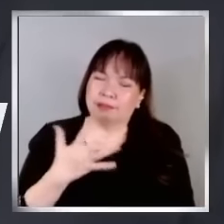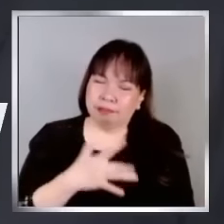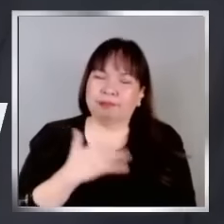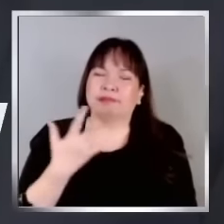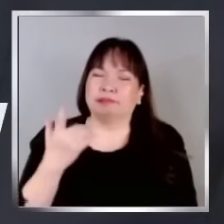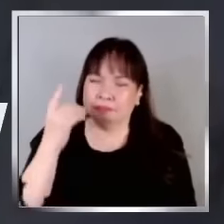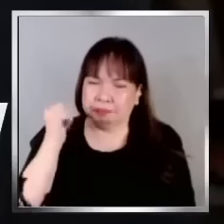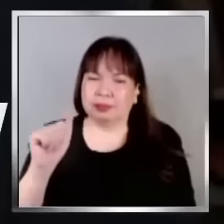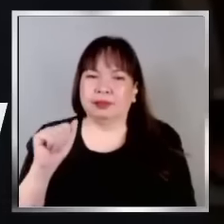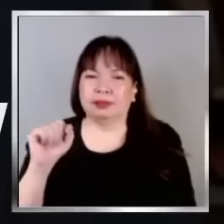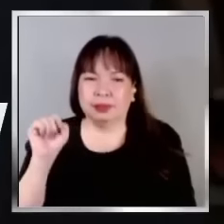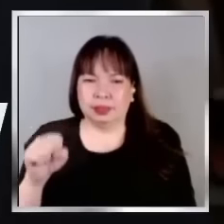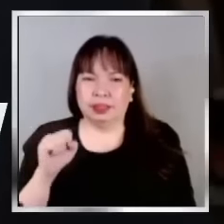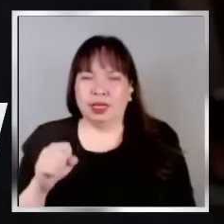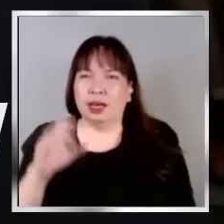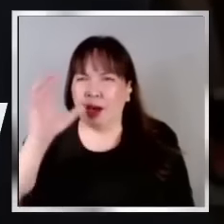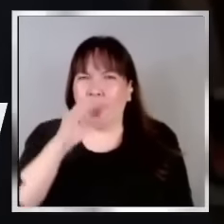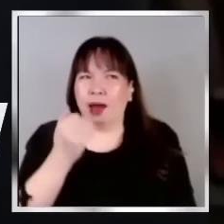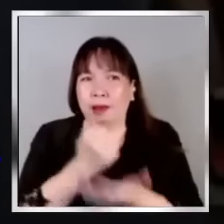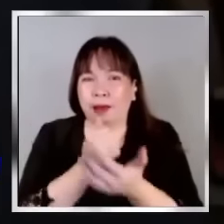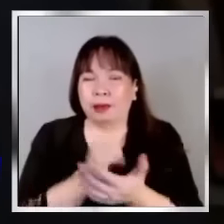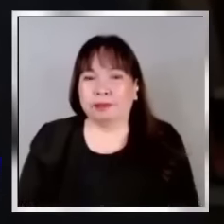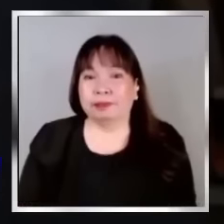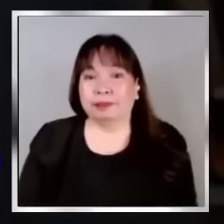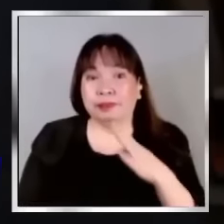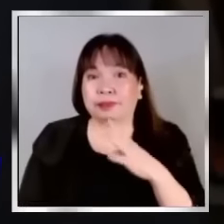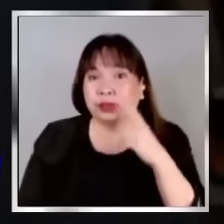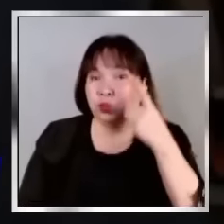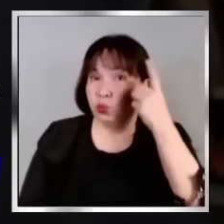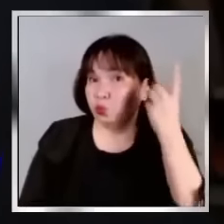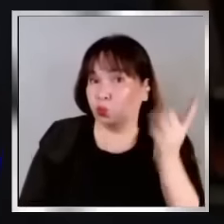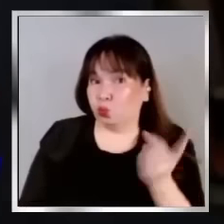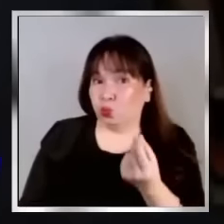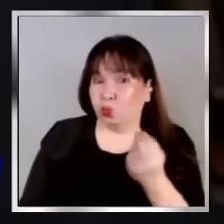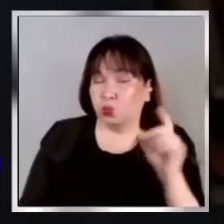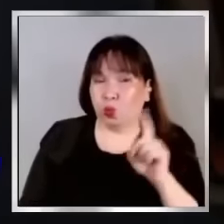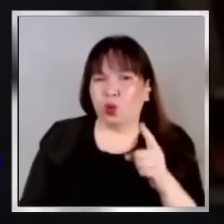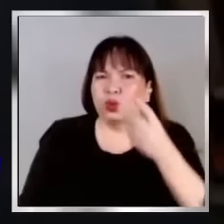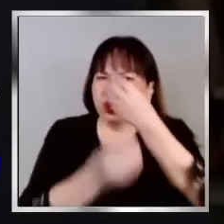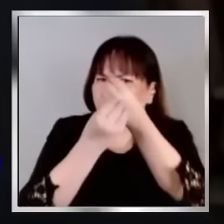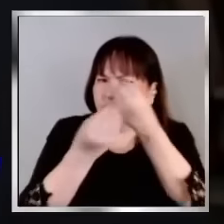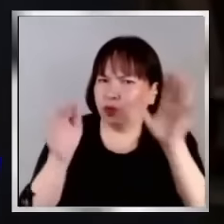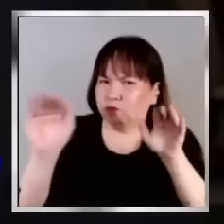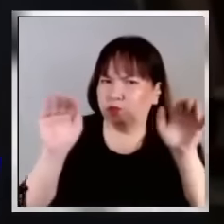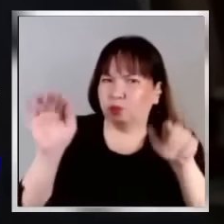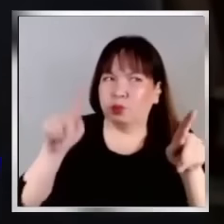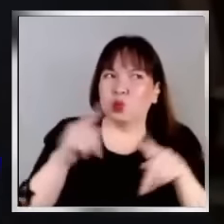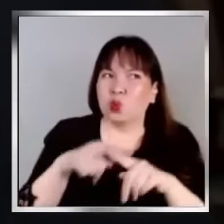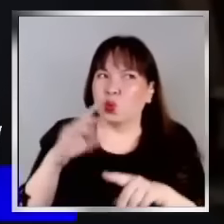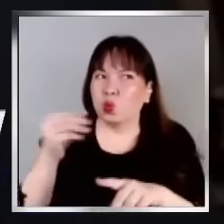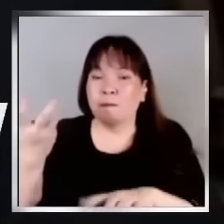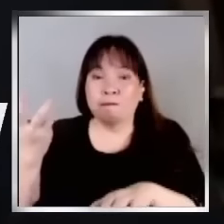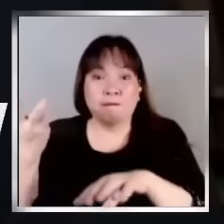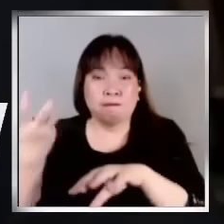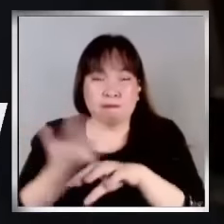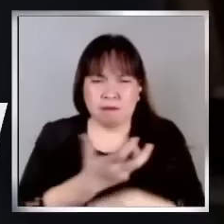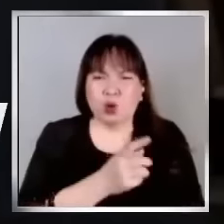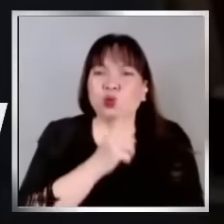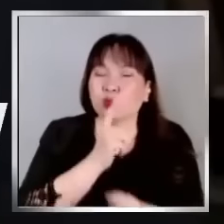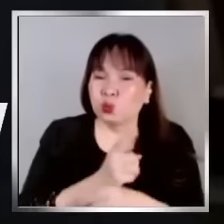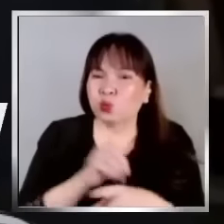and seek help. What we want to do is tell the public that these fraudsters, these scammers are real.